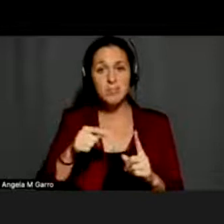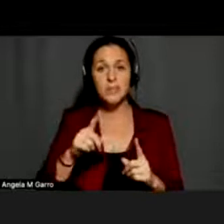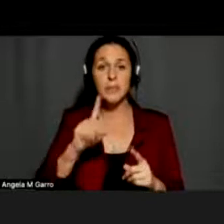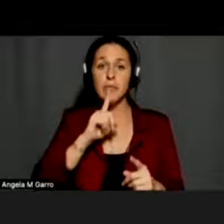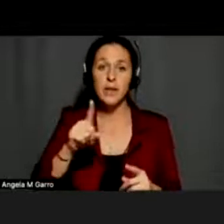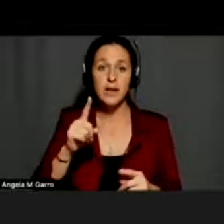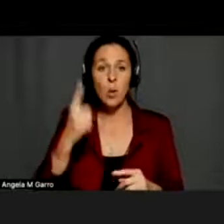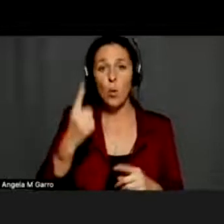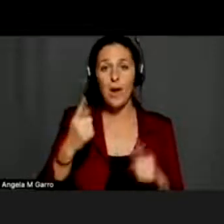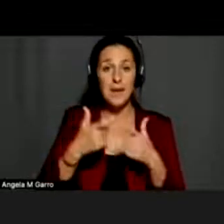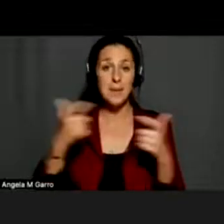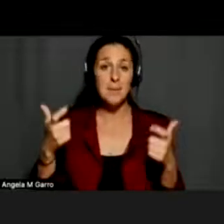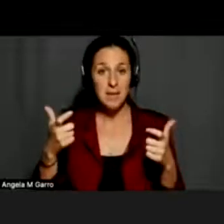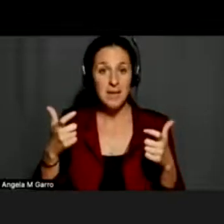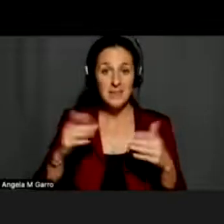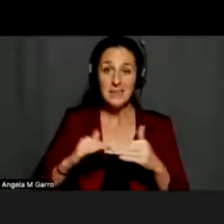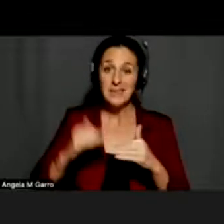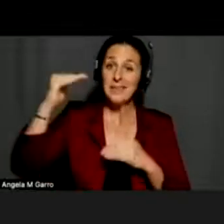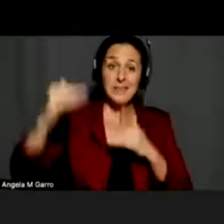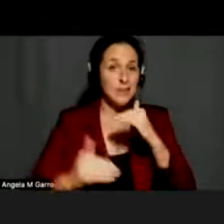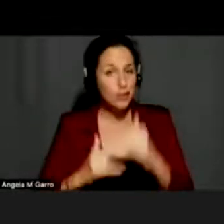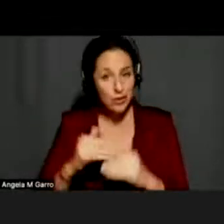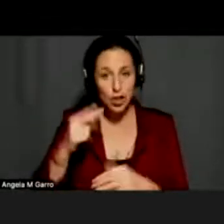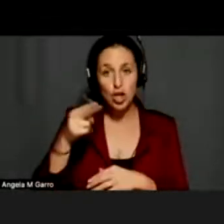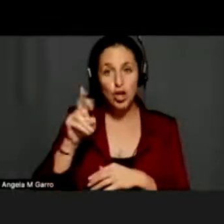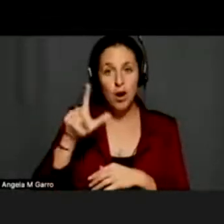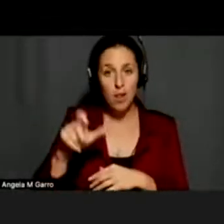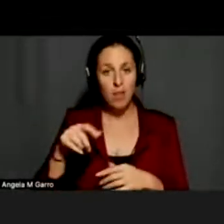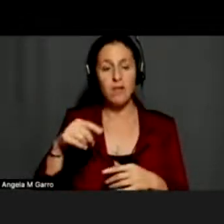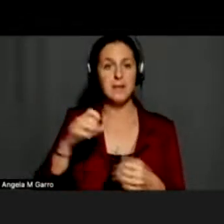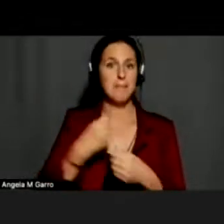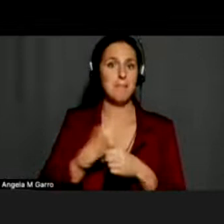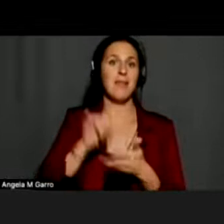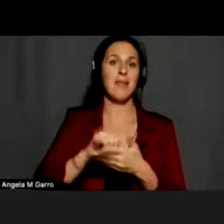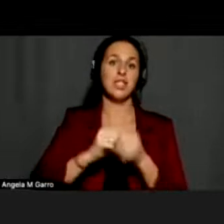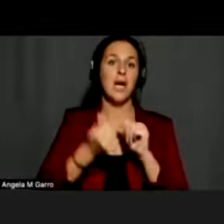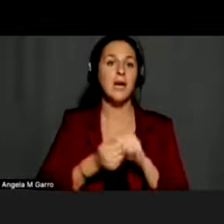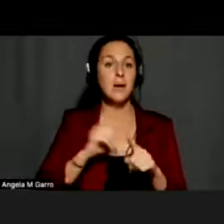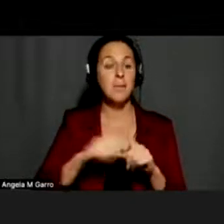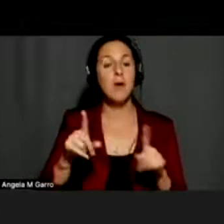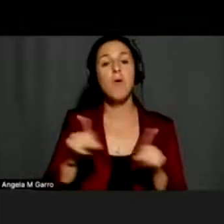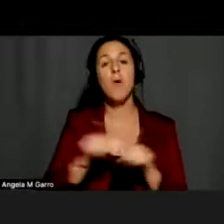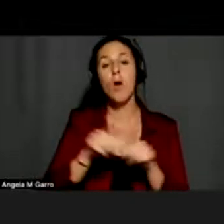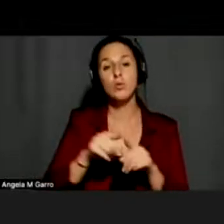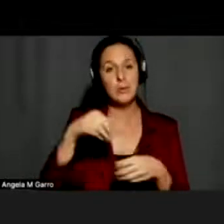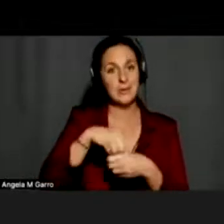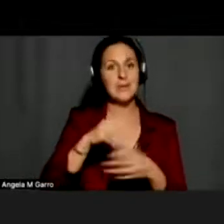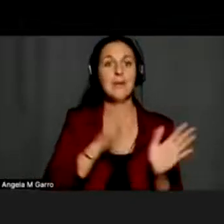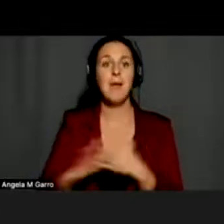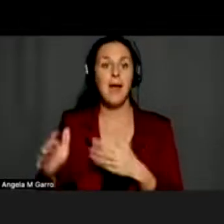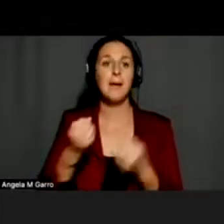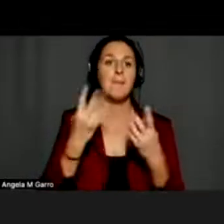one big hurdle for us to make this change, but outlined in the plan, there are many other decisions that need to be